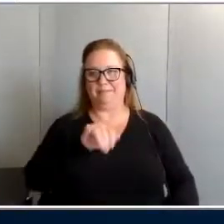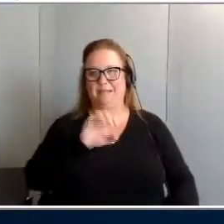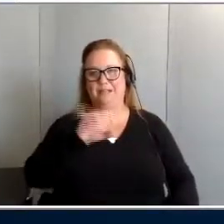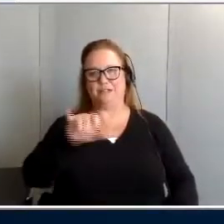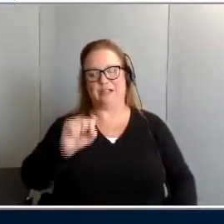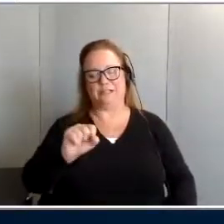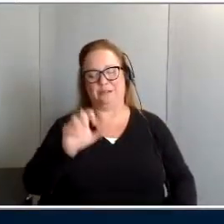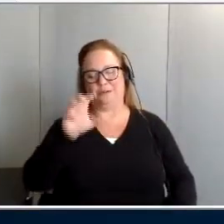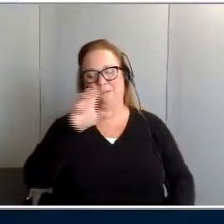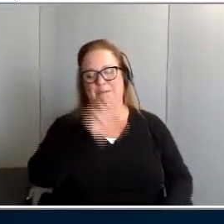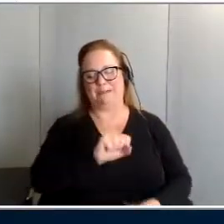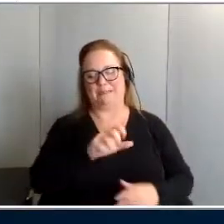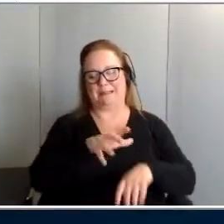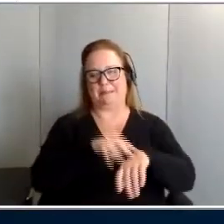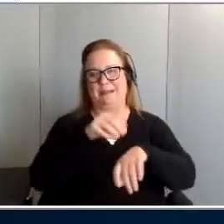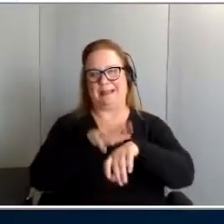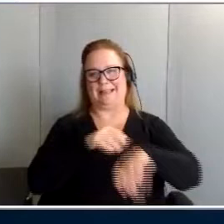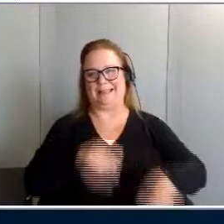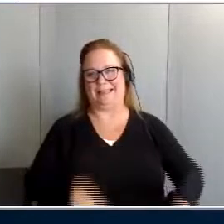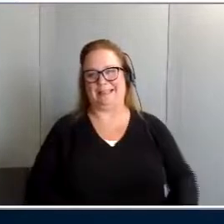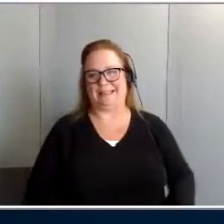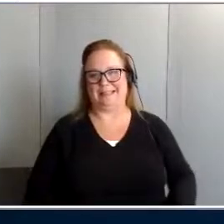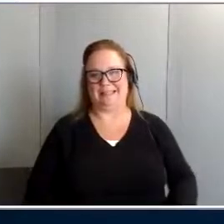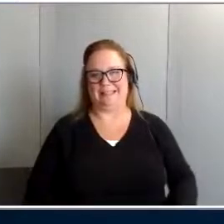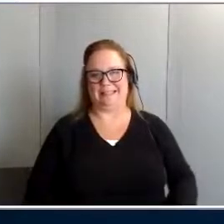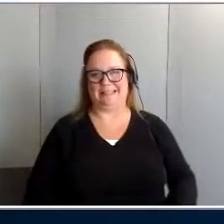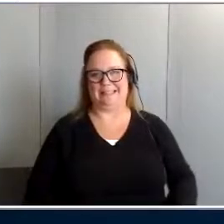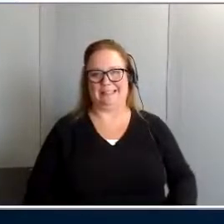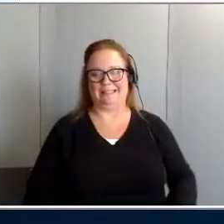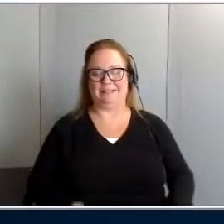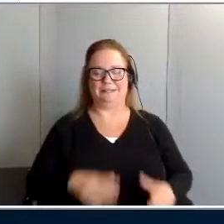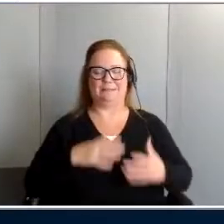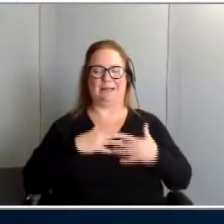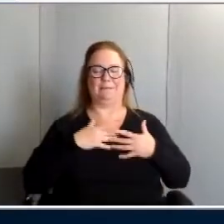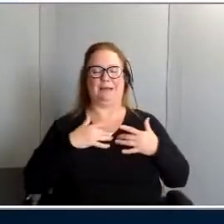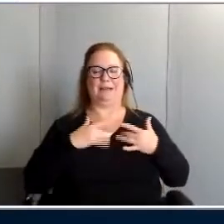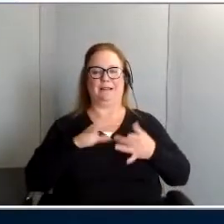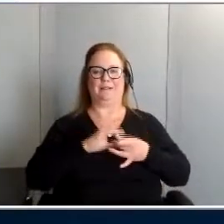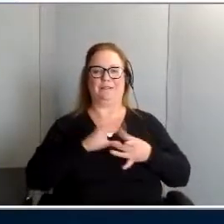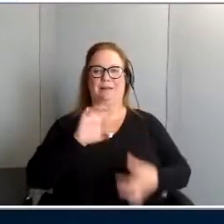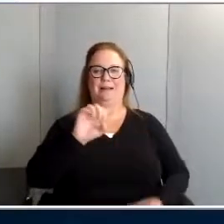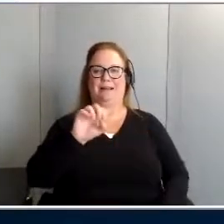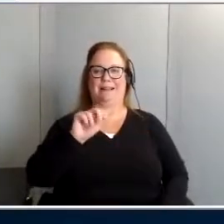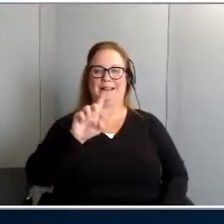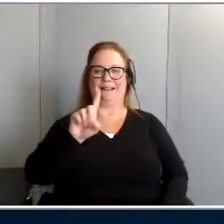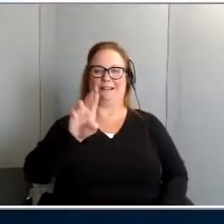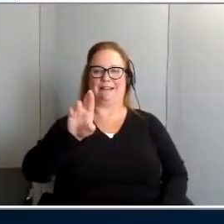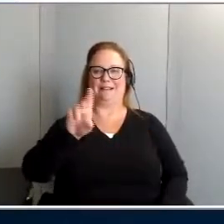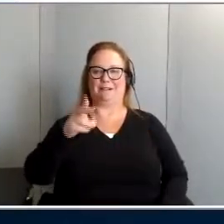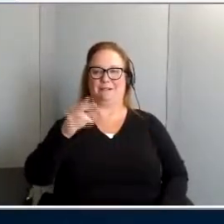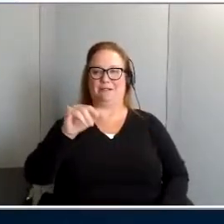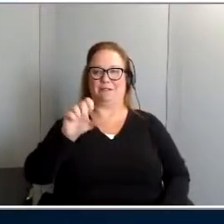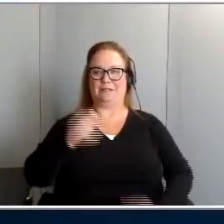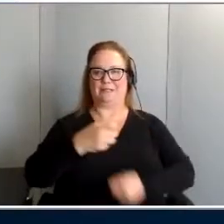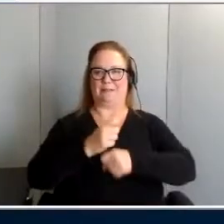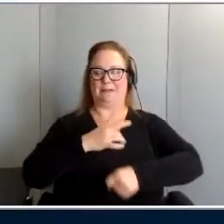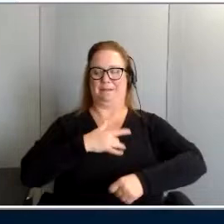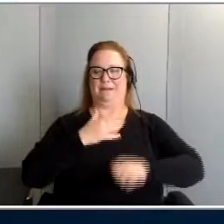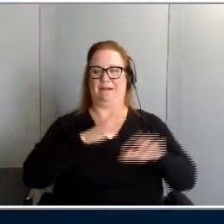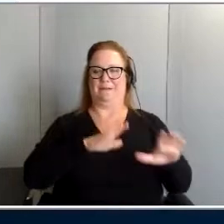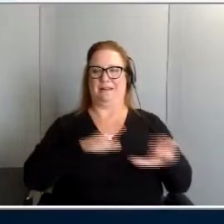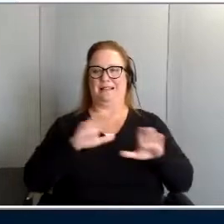I know. You can come she's on kind over of and soothing me. She's releasing my endorphins as well and making me feel relaxed. I'm loving